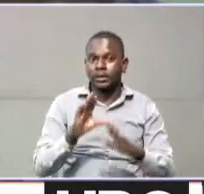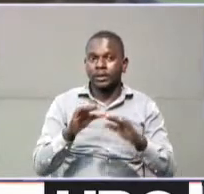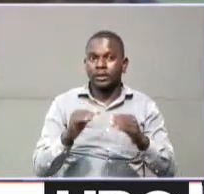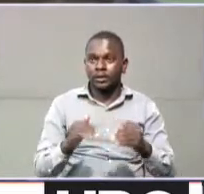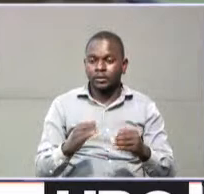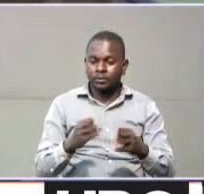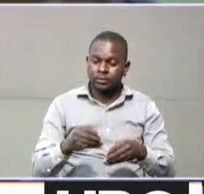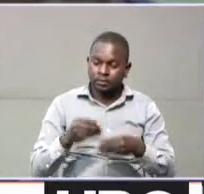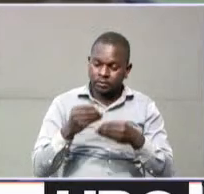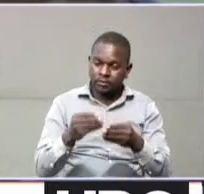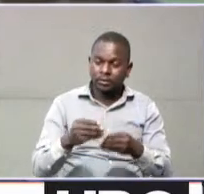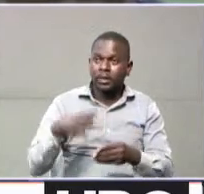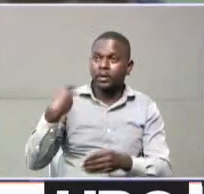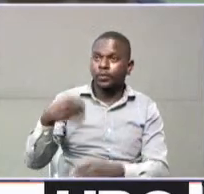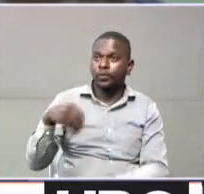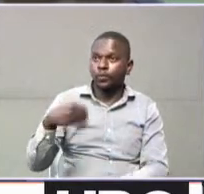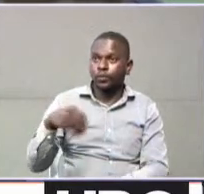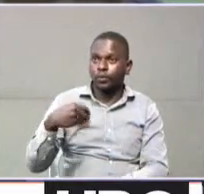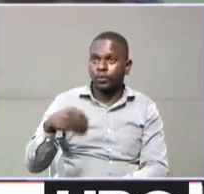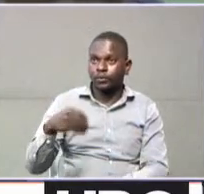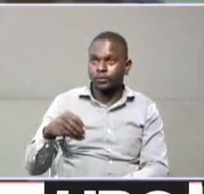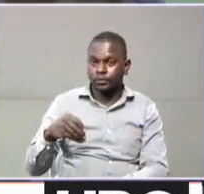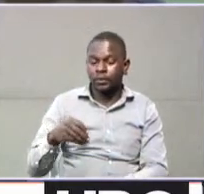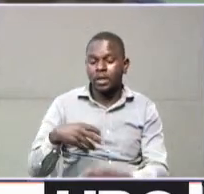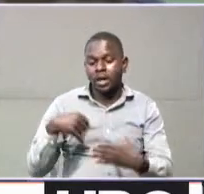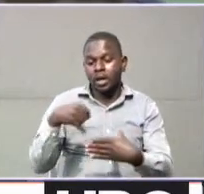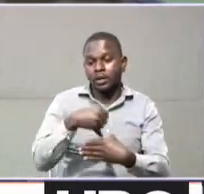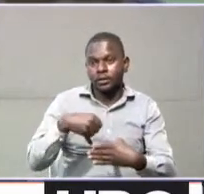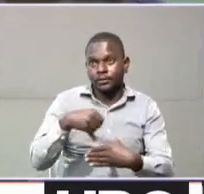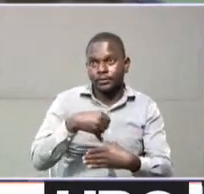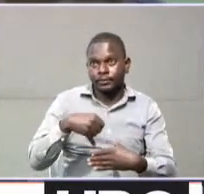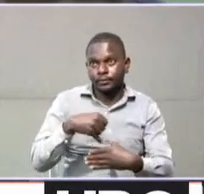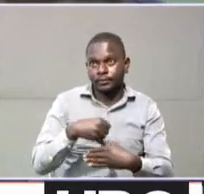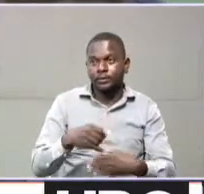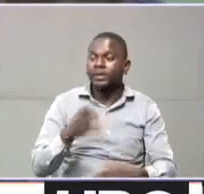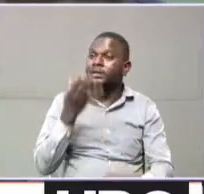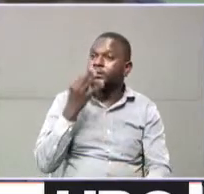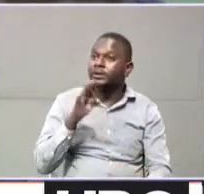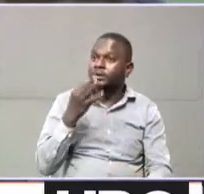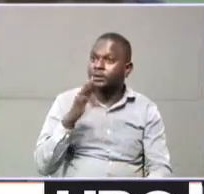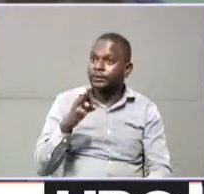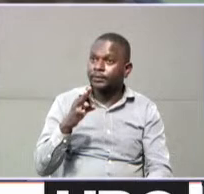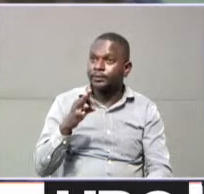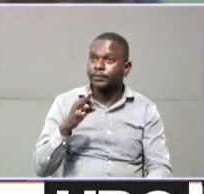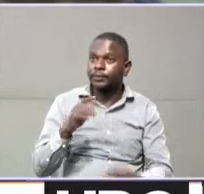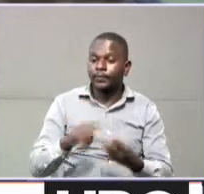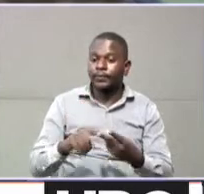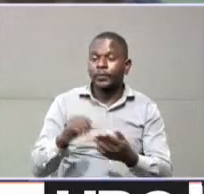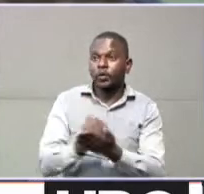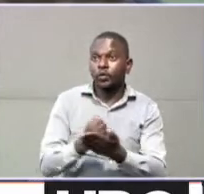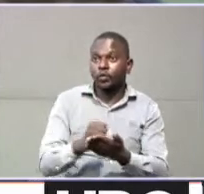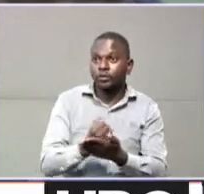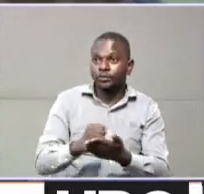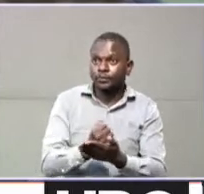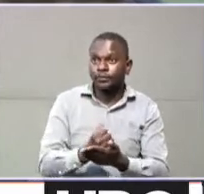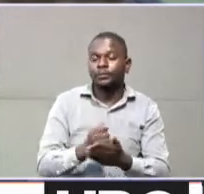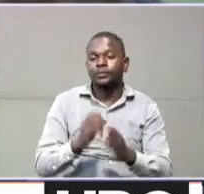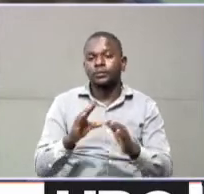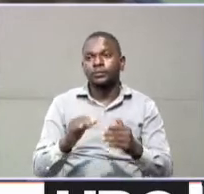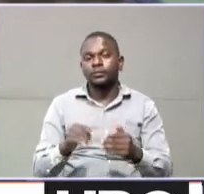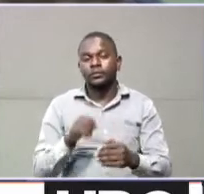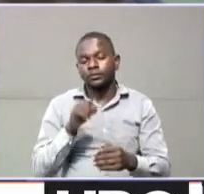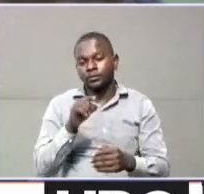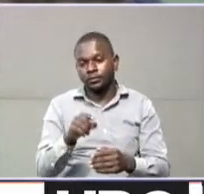render the cash crops including tea coffee and the